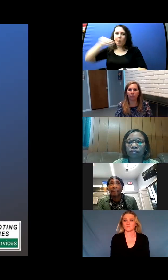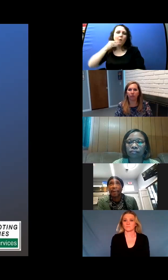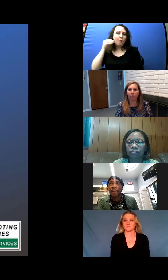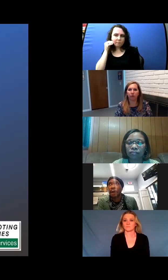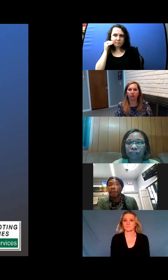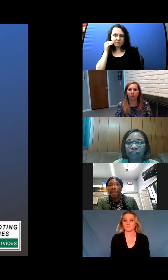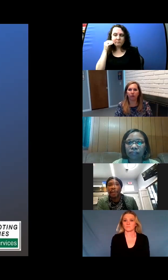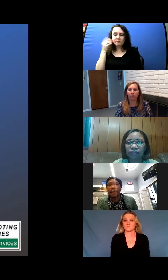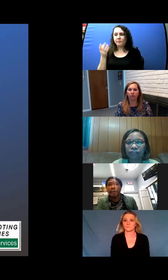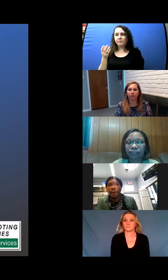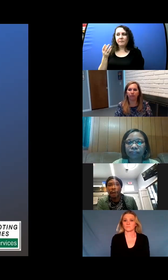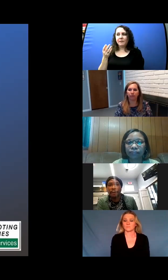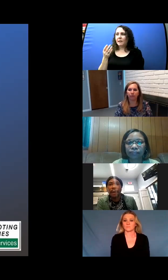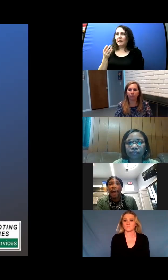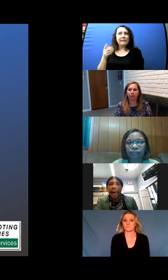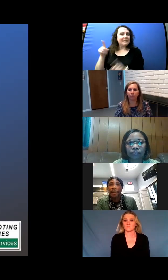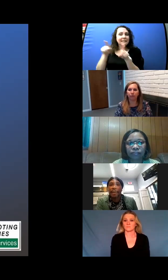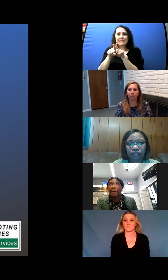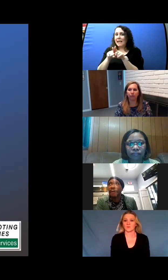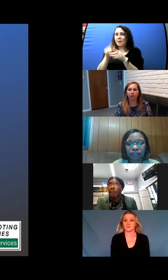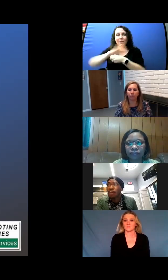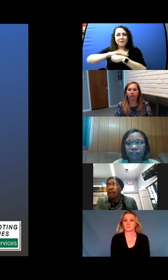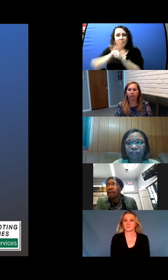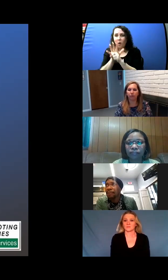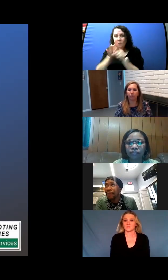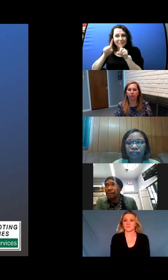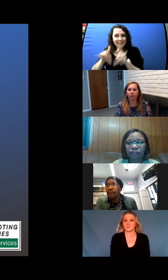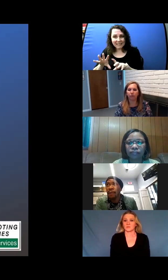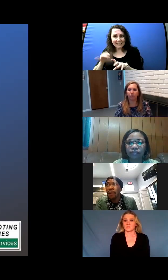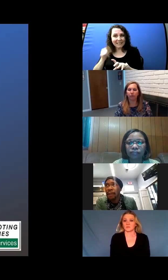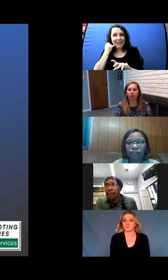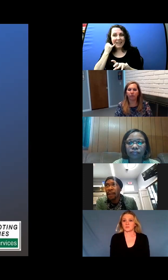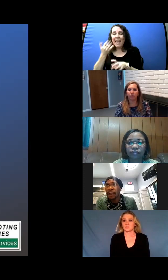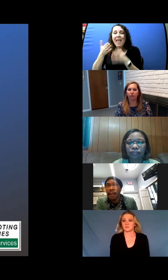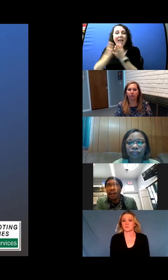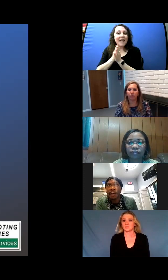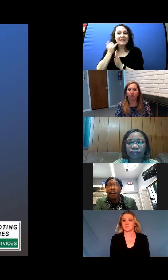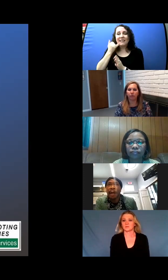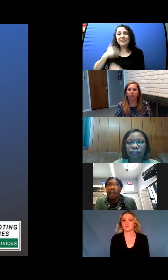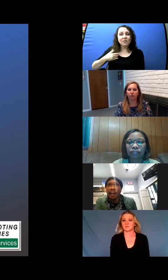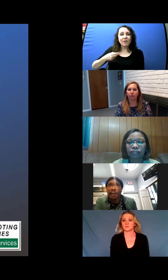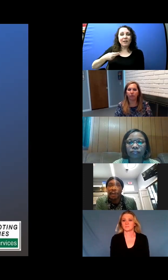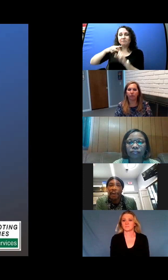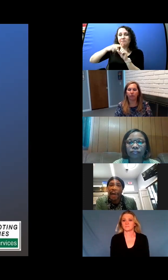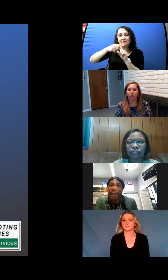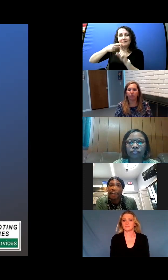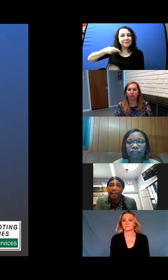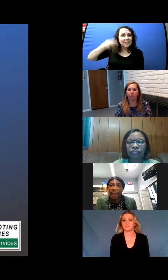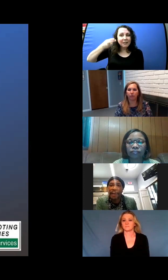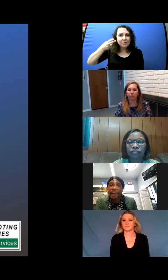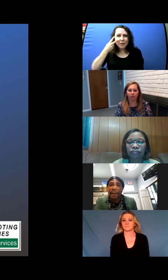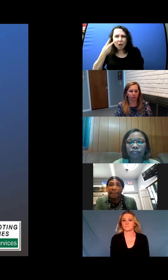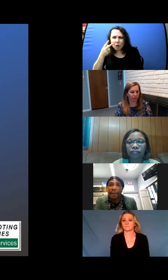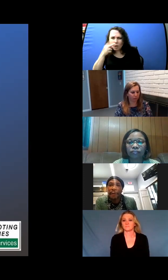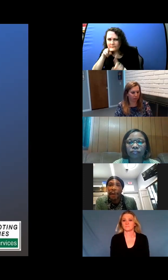now that we're with COVID testing or whatever, asking if a person has a fever or anything like that. But I can look into your eyes and